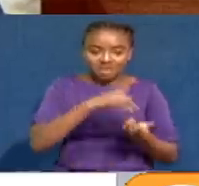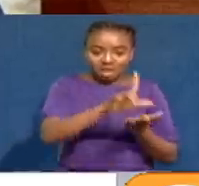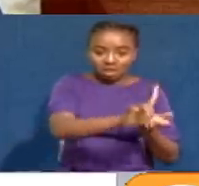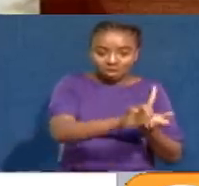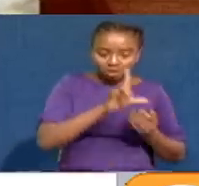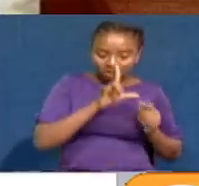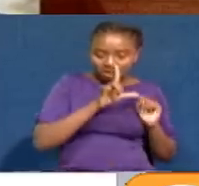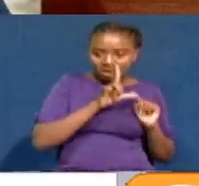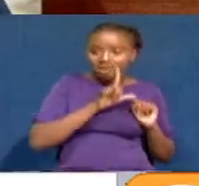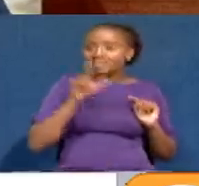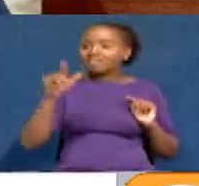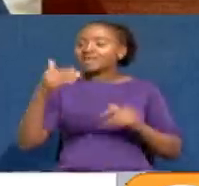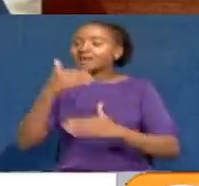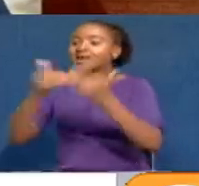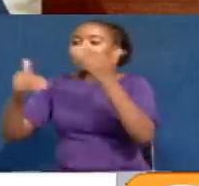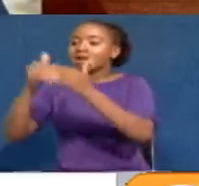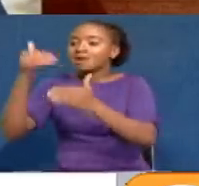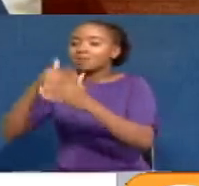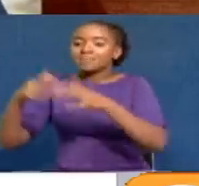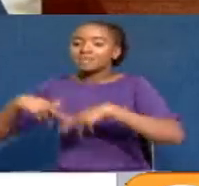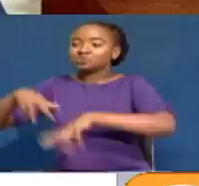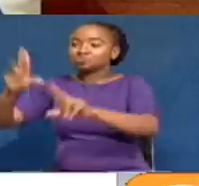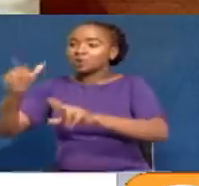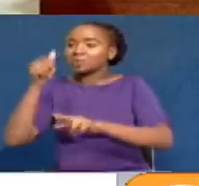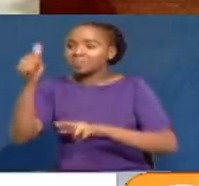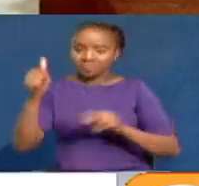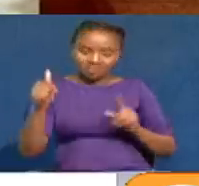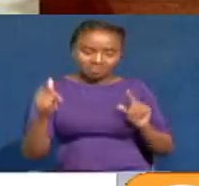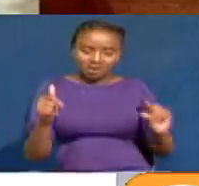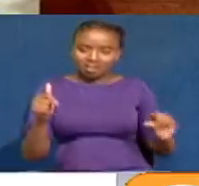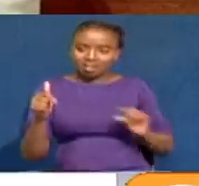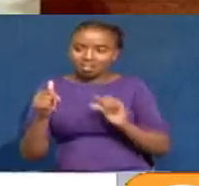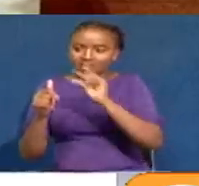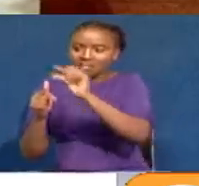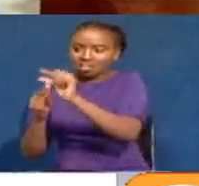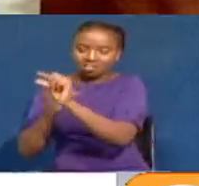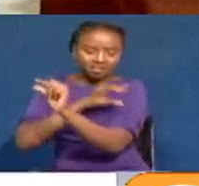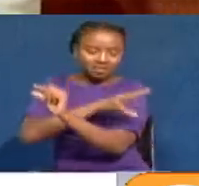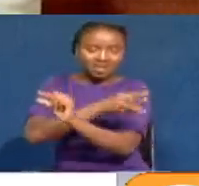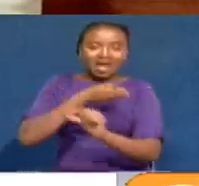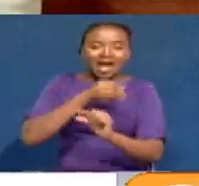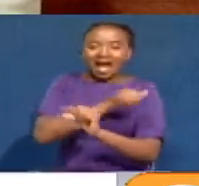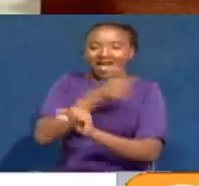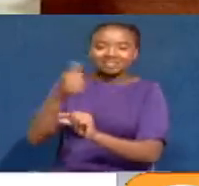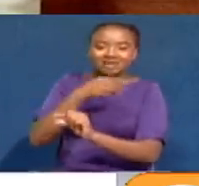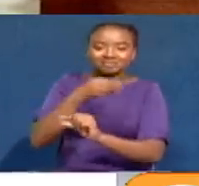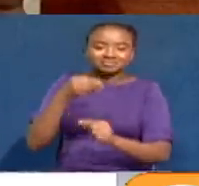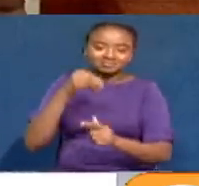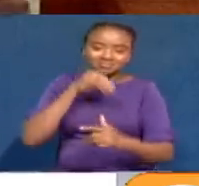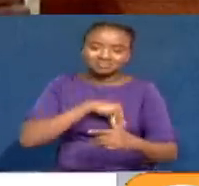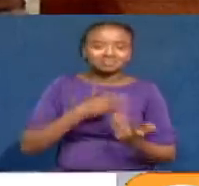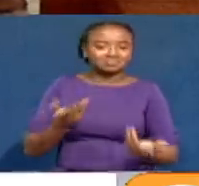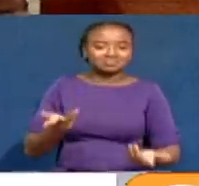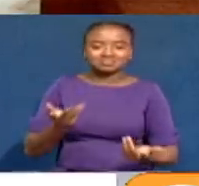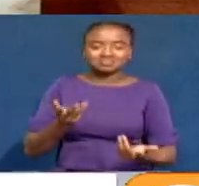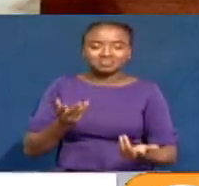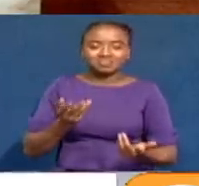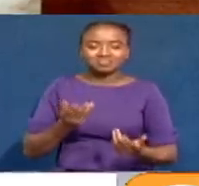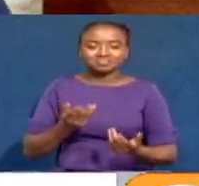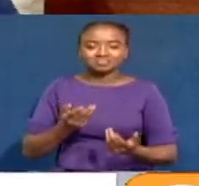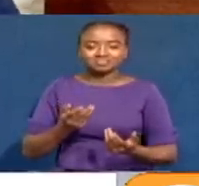the cost, people clap for you that you've done a credible job, you get no one to question you with hard figures like the ones I've given